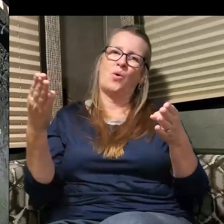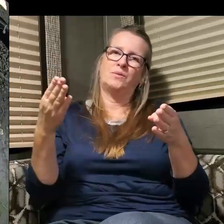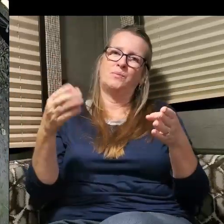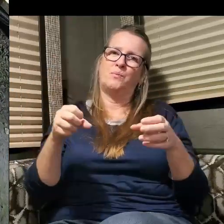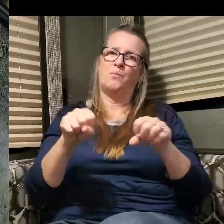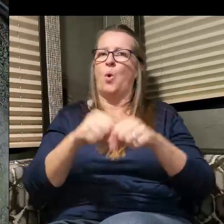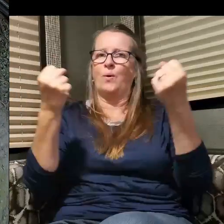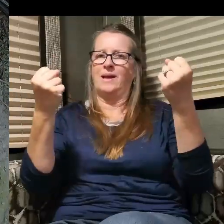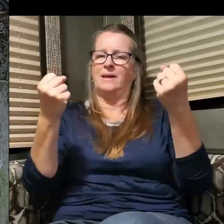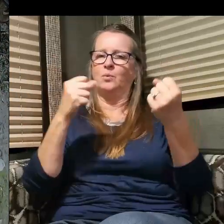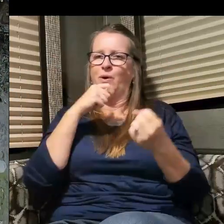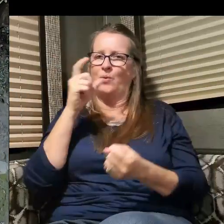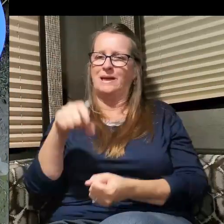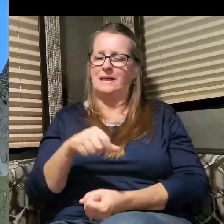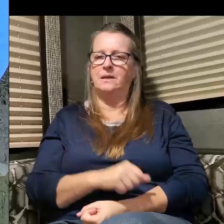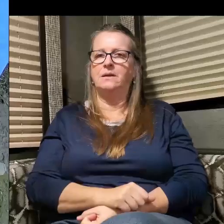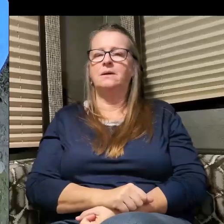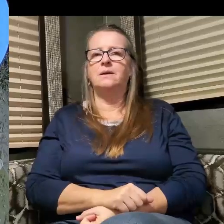broke, so we don't need that.